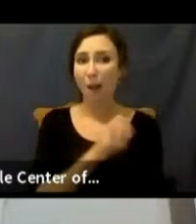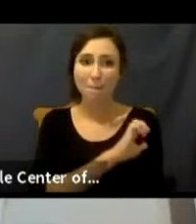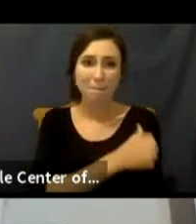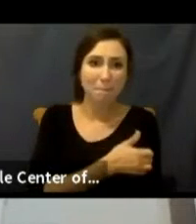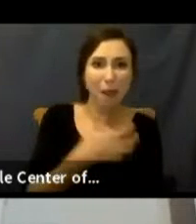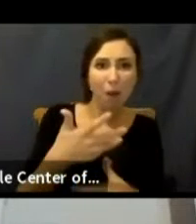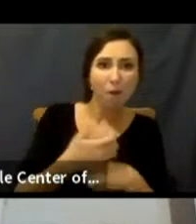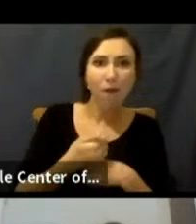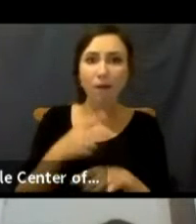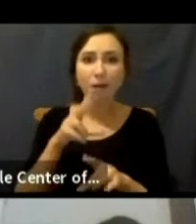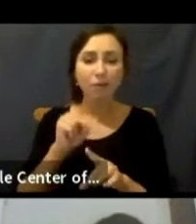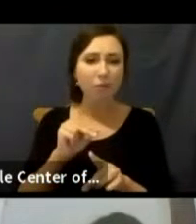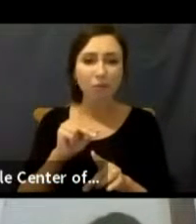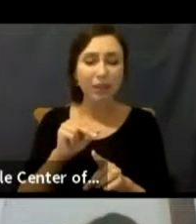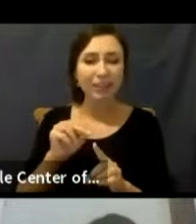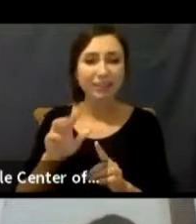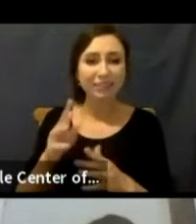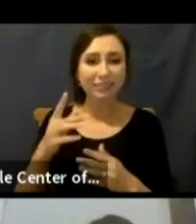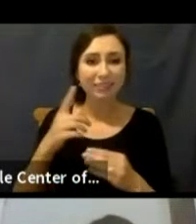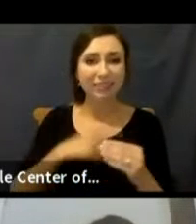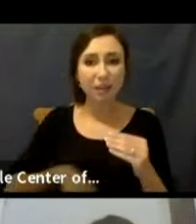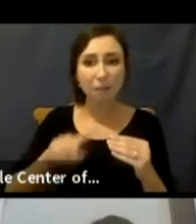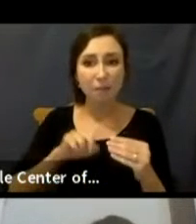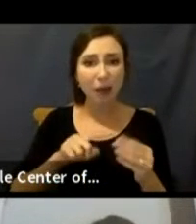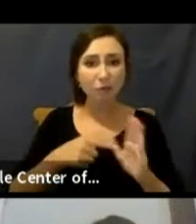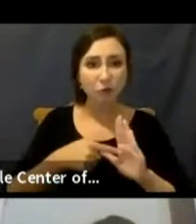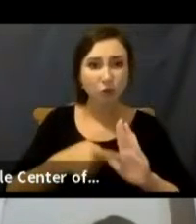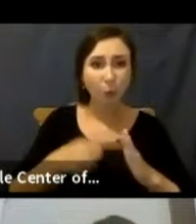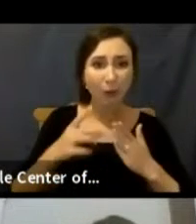It's about sending leadership,